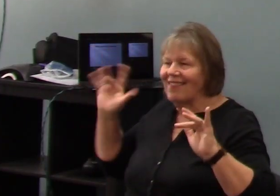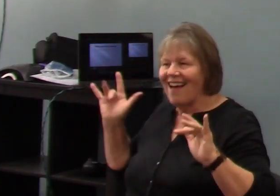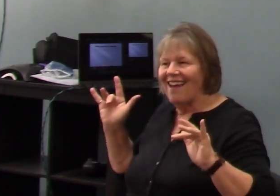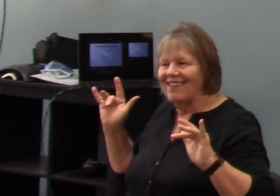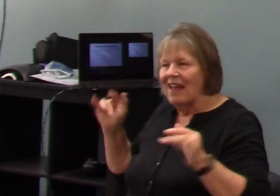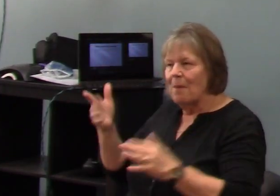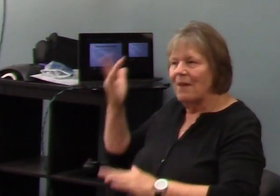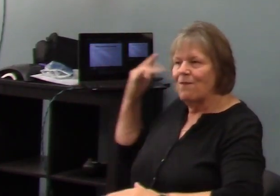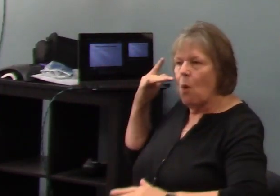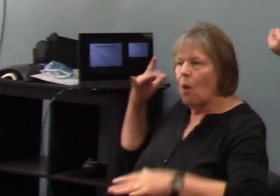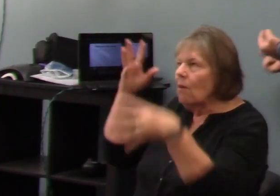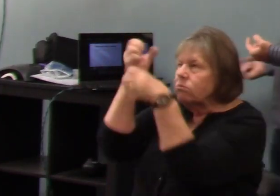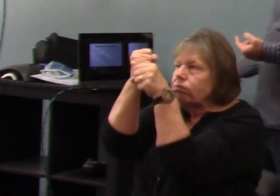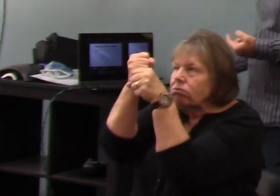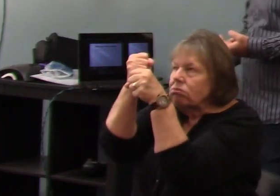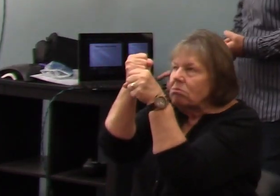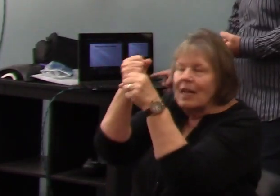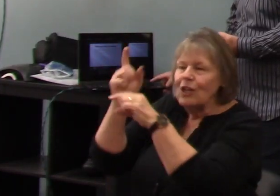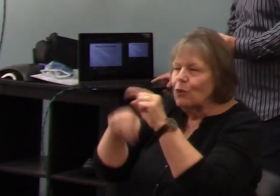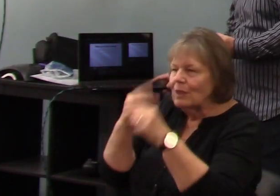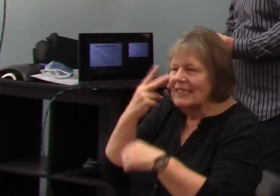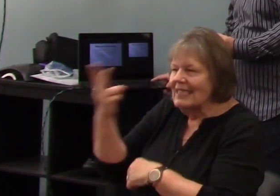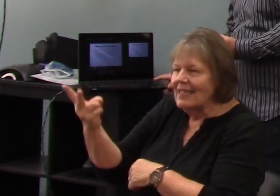seeing. So